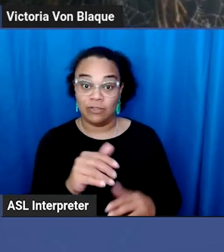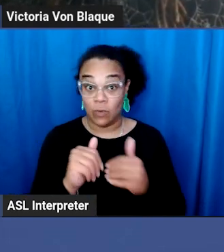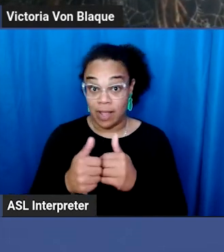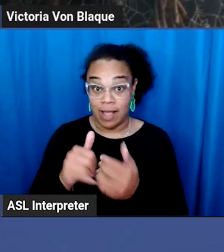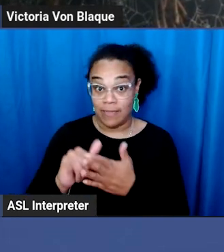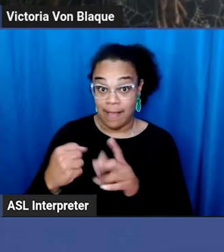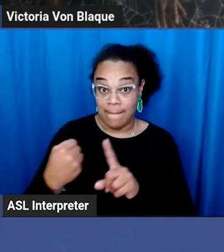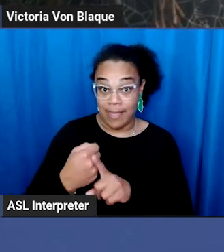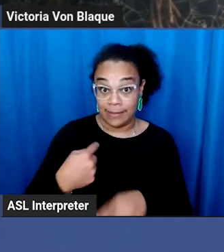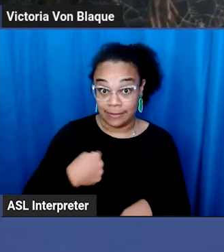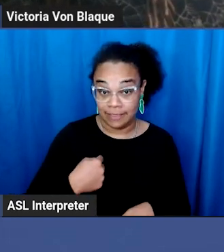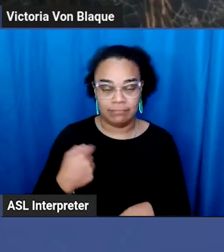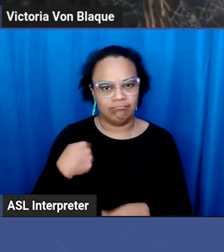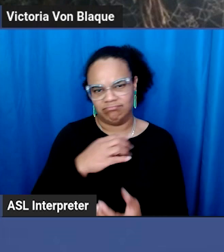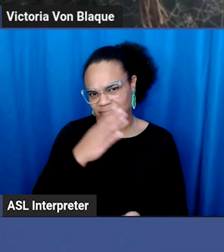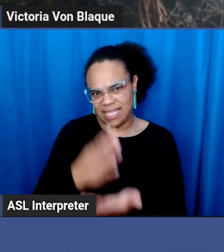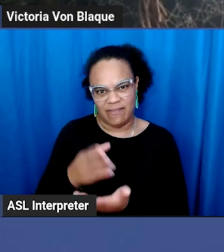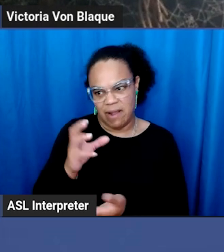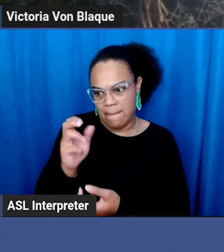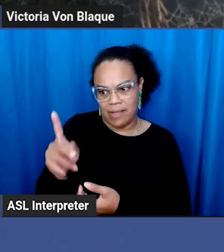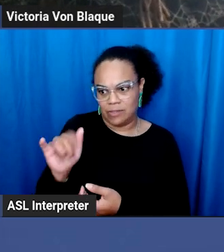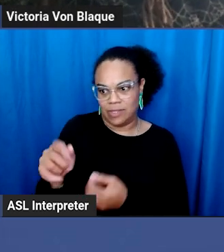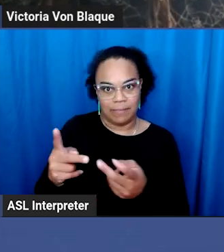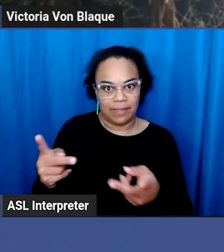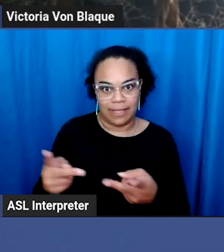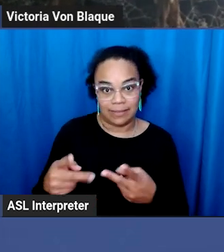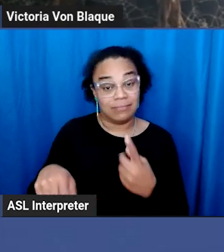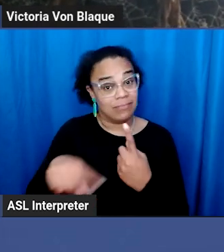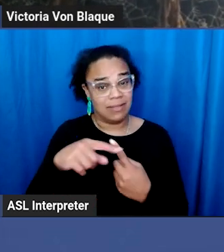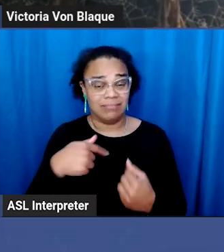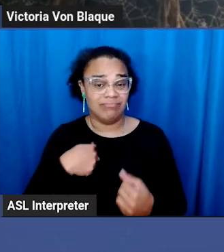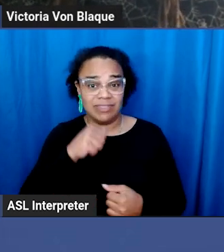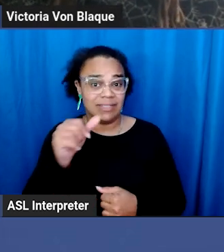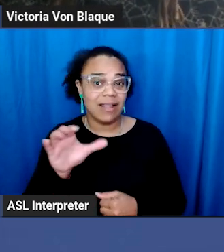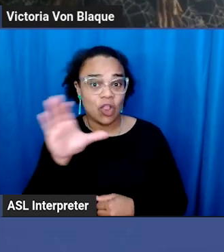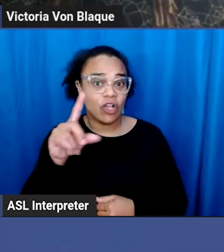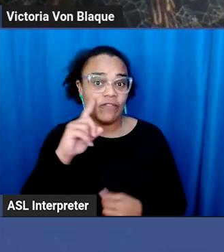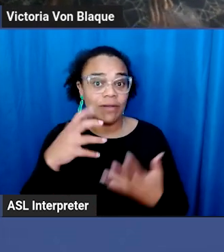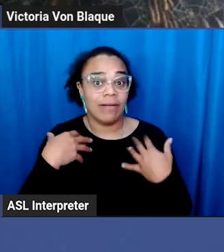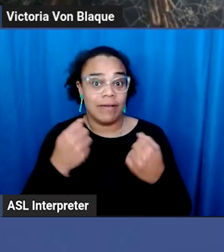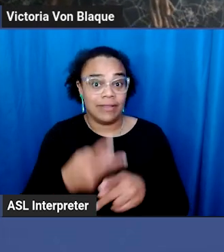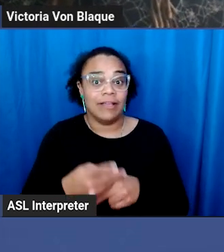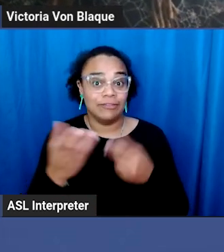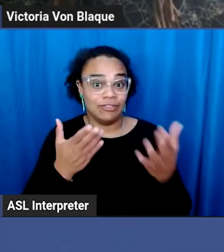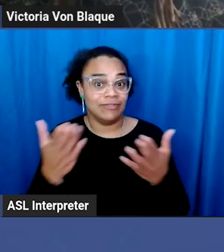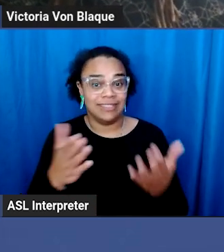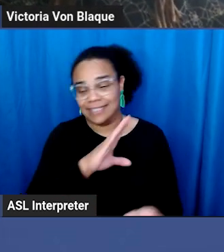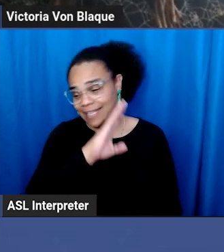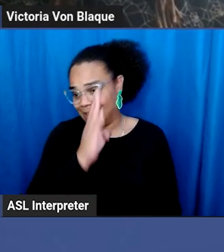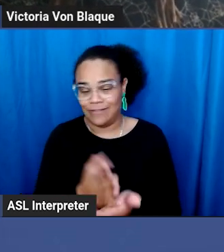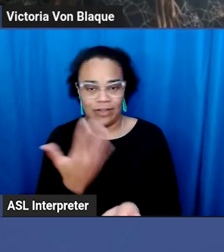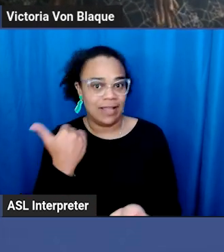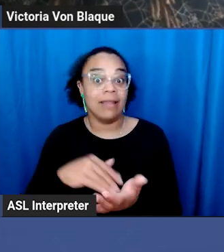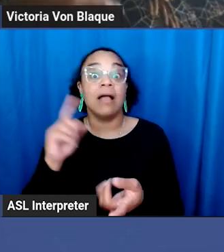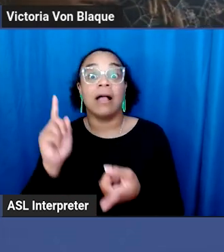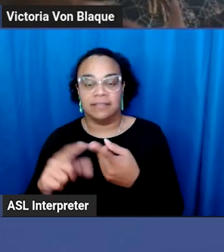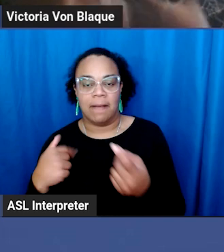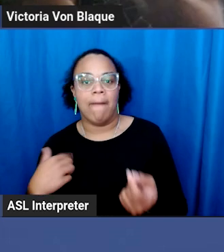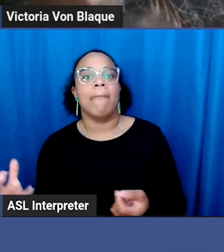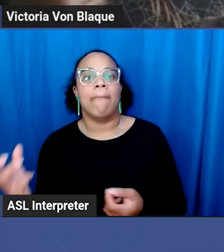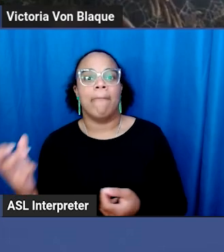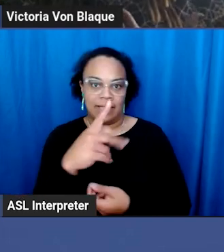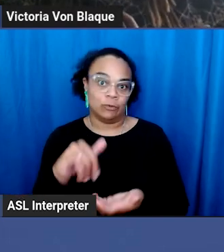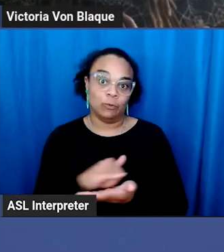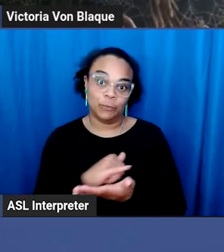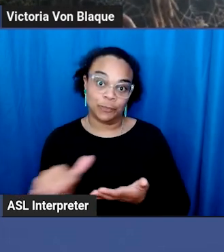go back to that place, and I did not seek services again until I got back to New York. If